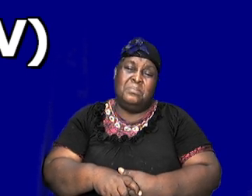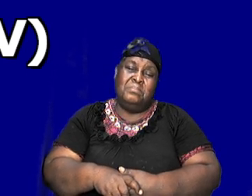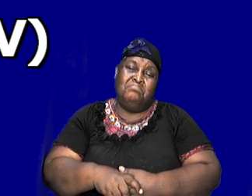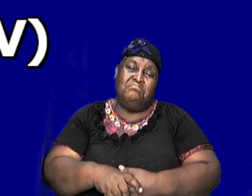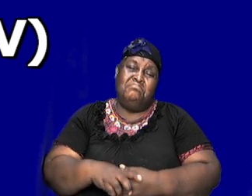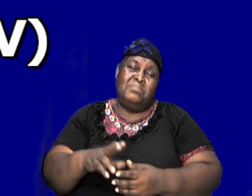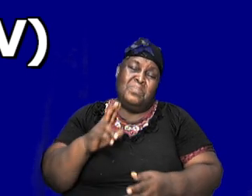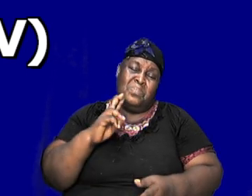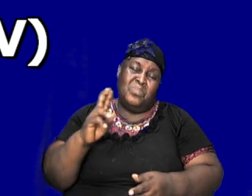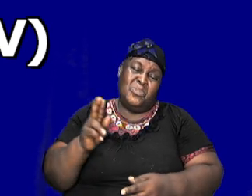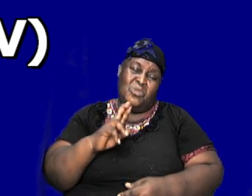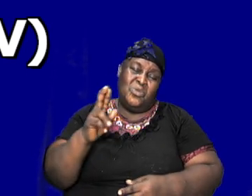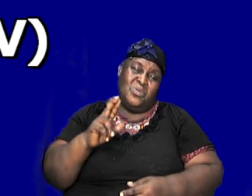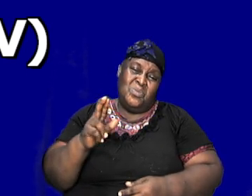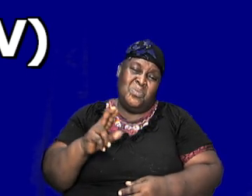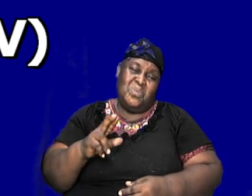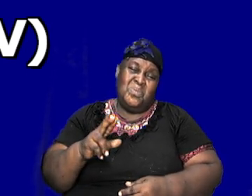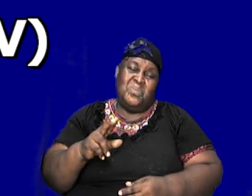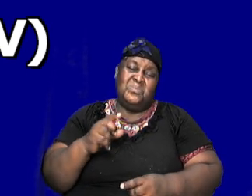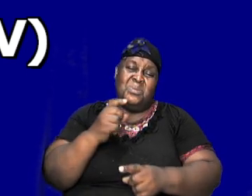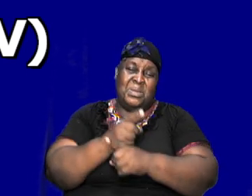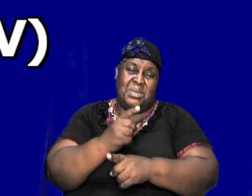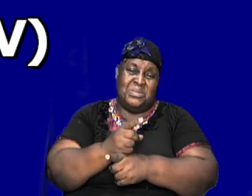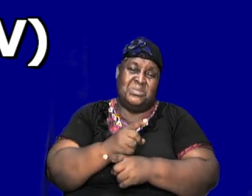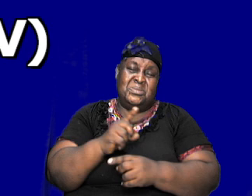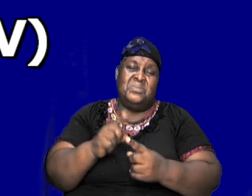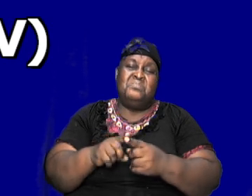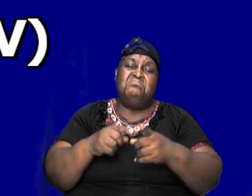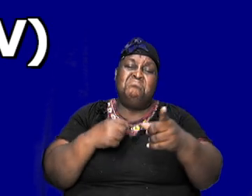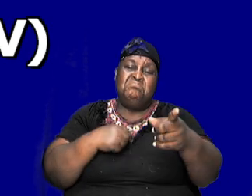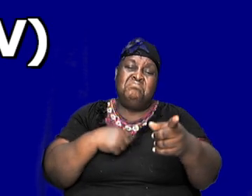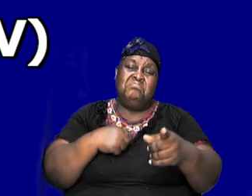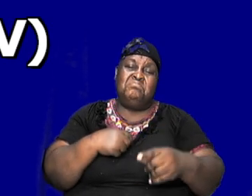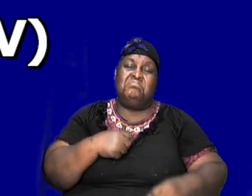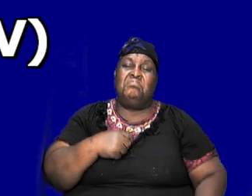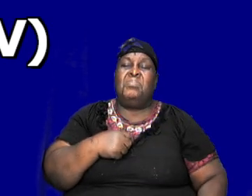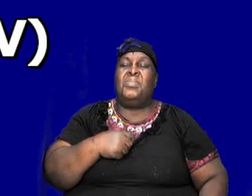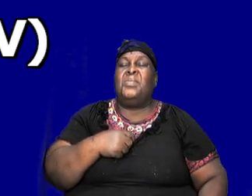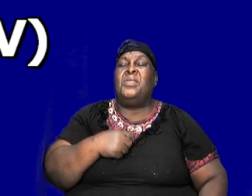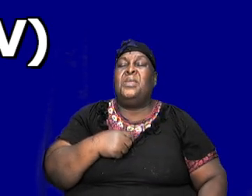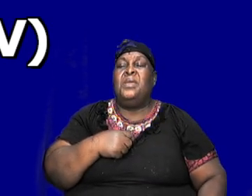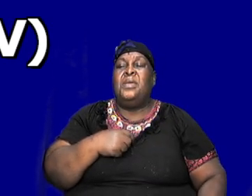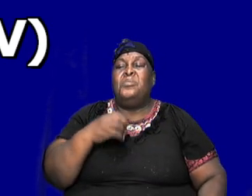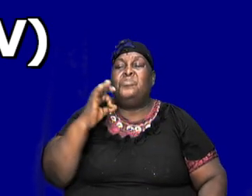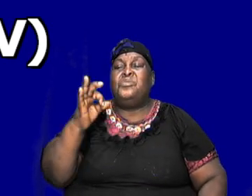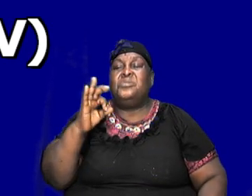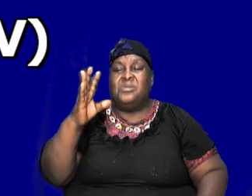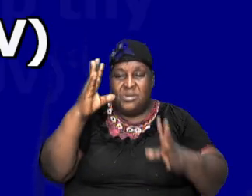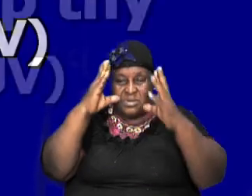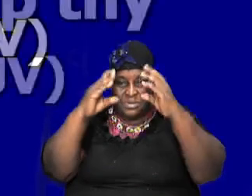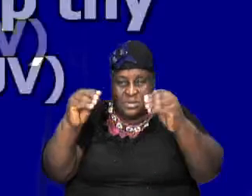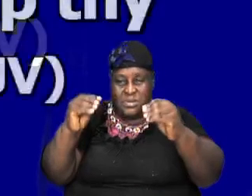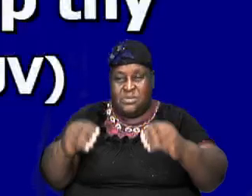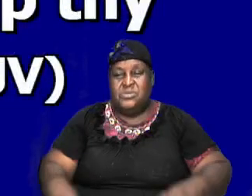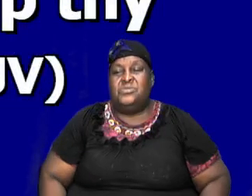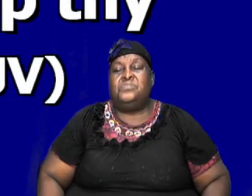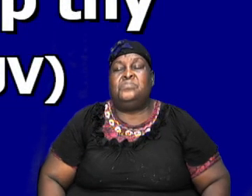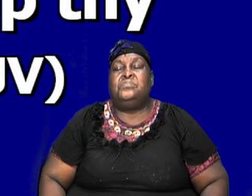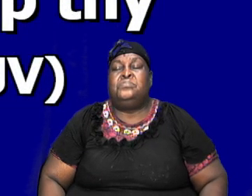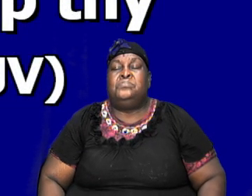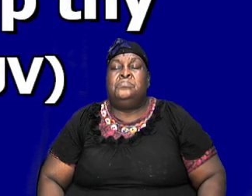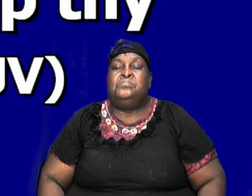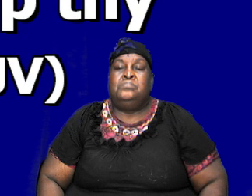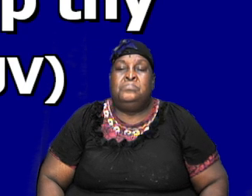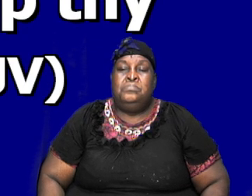I minister. So I find it very difficult to minister without feedback. But let us look at the